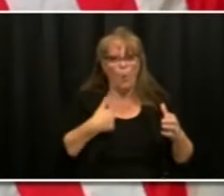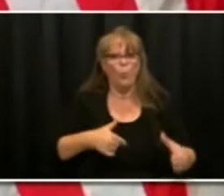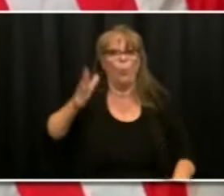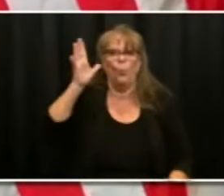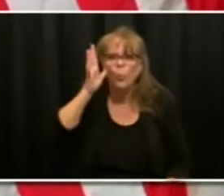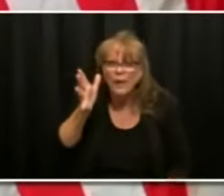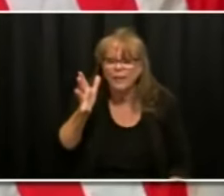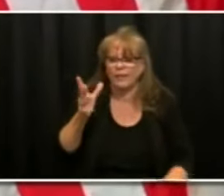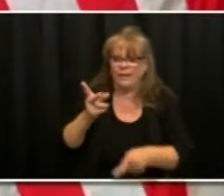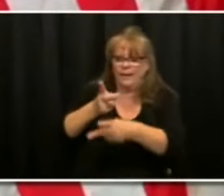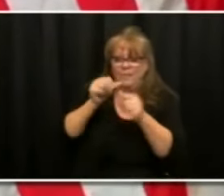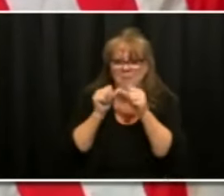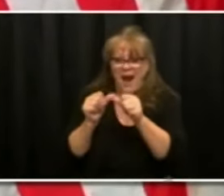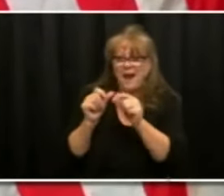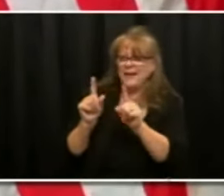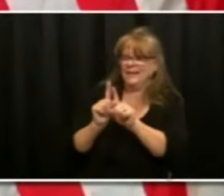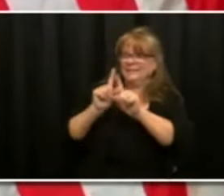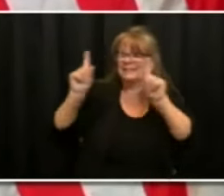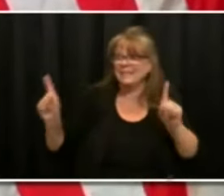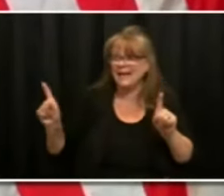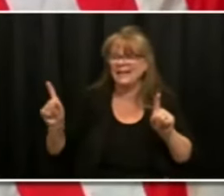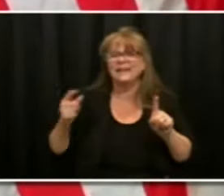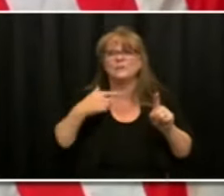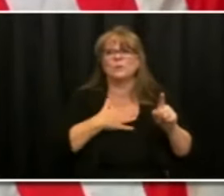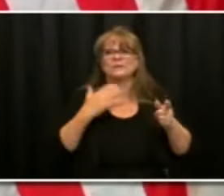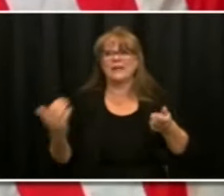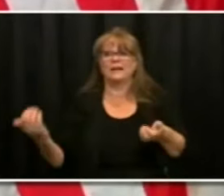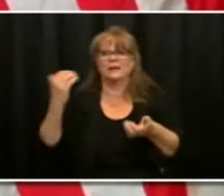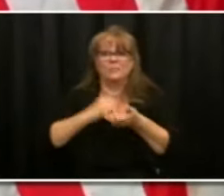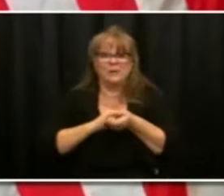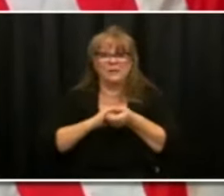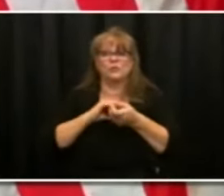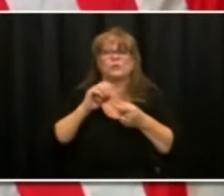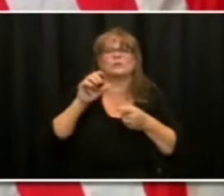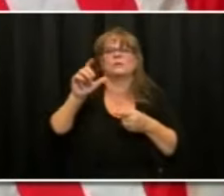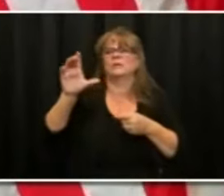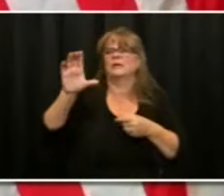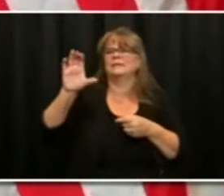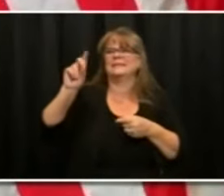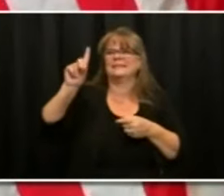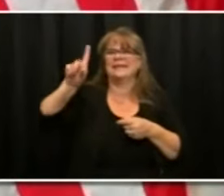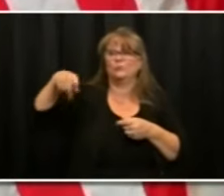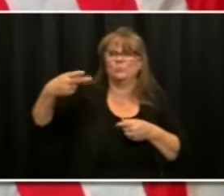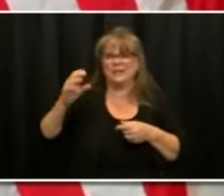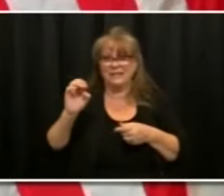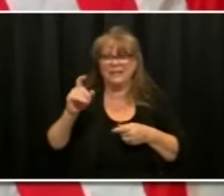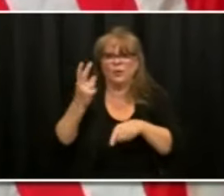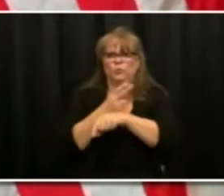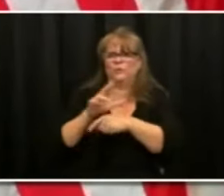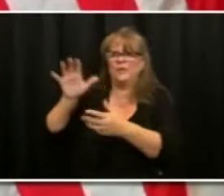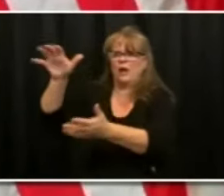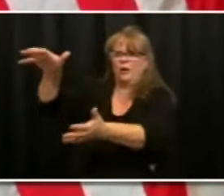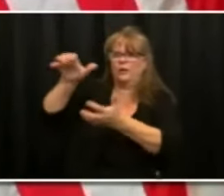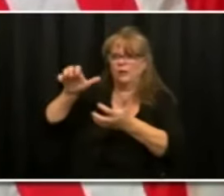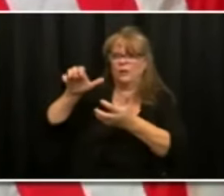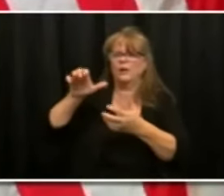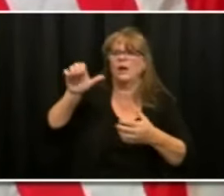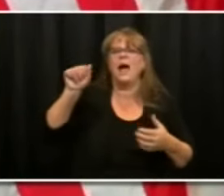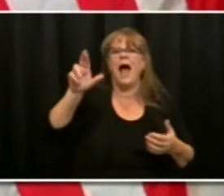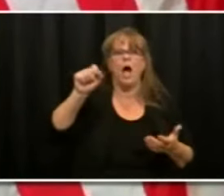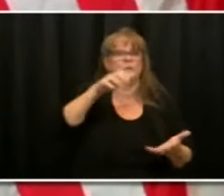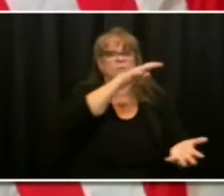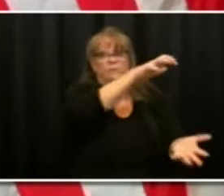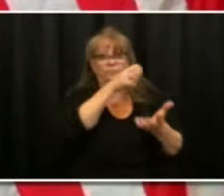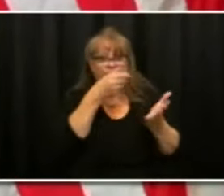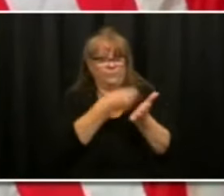with CDPHE using CARES Act money to launch a new statewide media campaign called Step Up Colorado. It's in